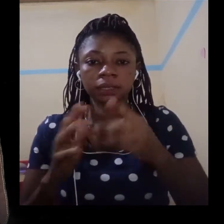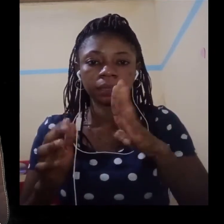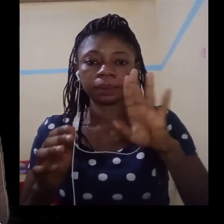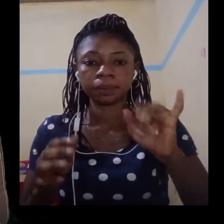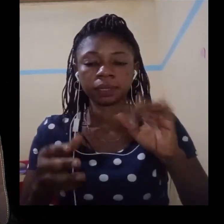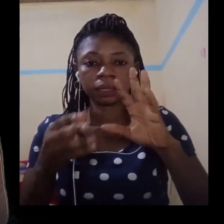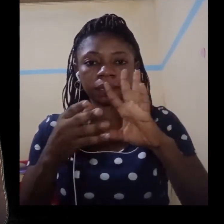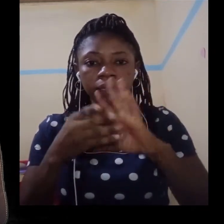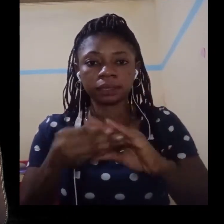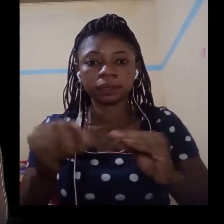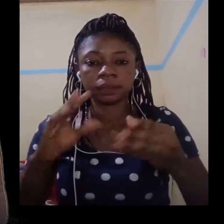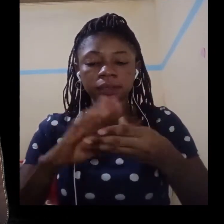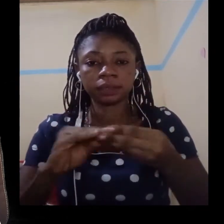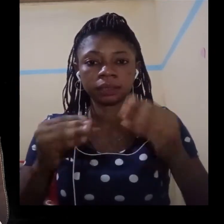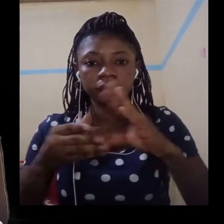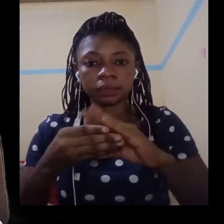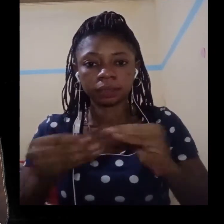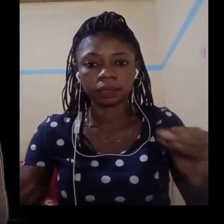saying time